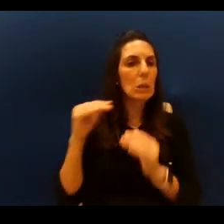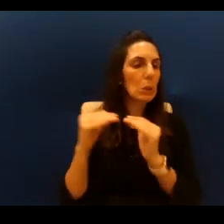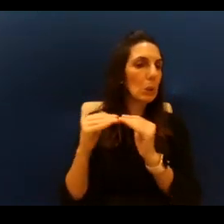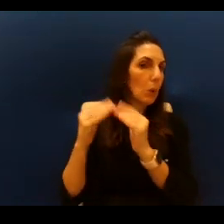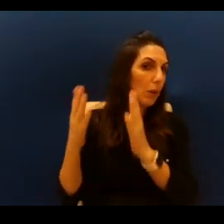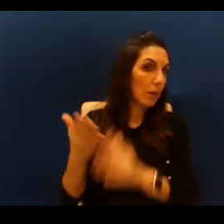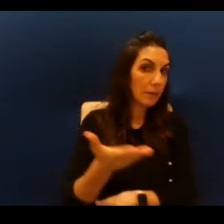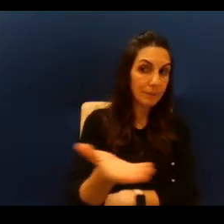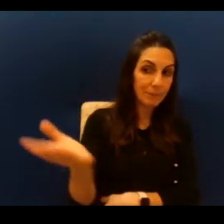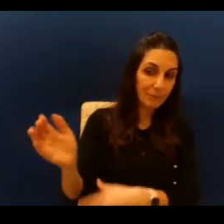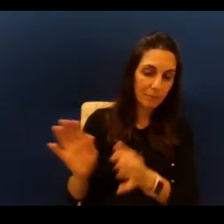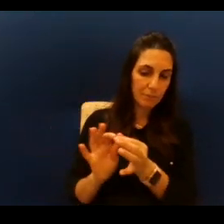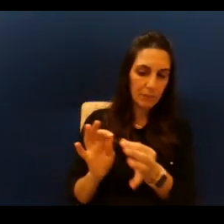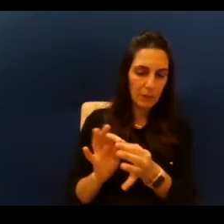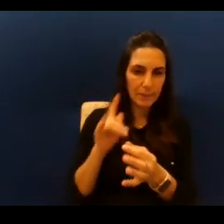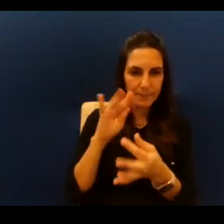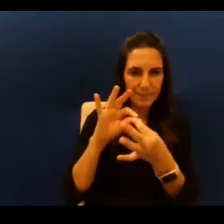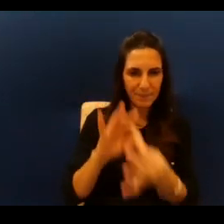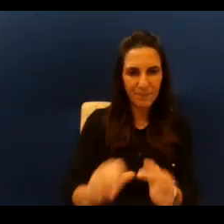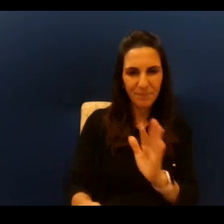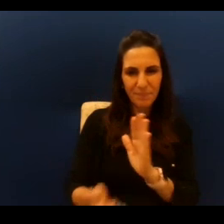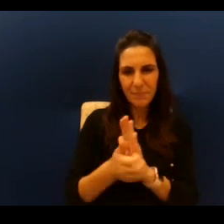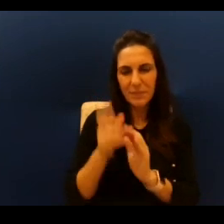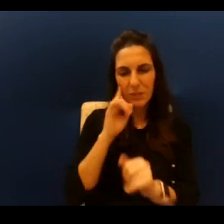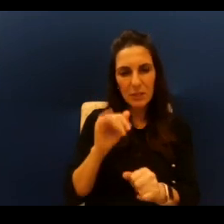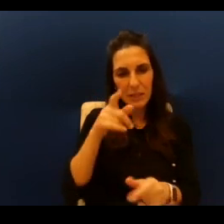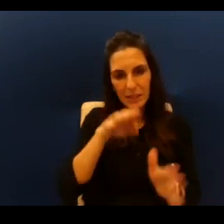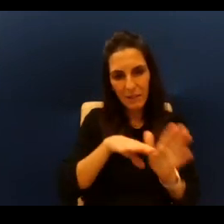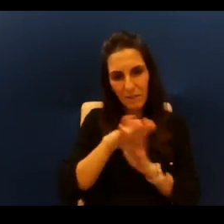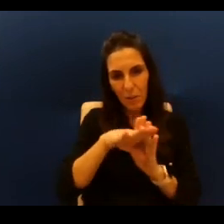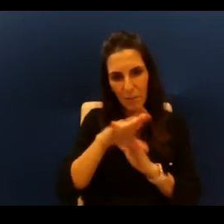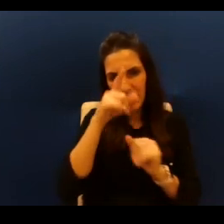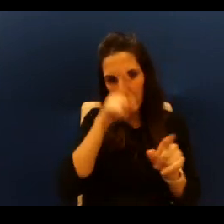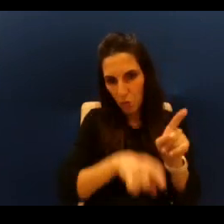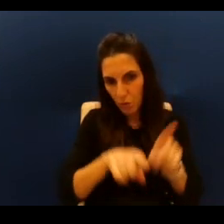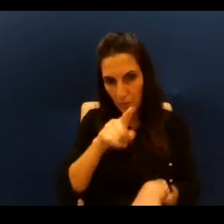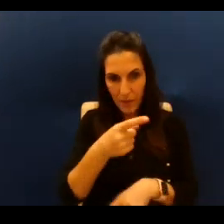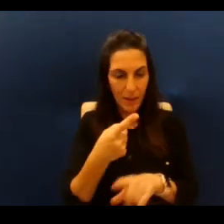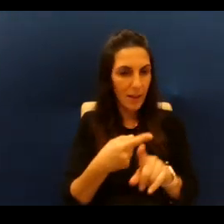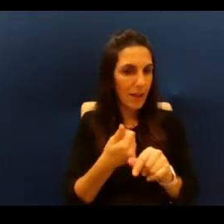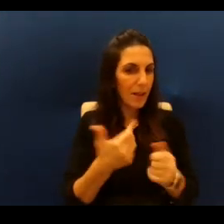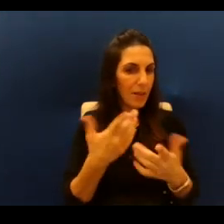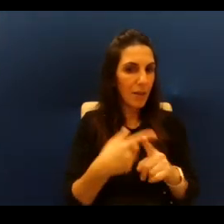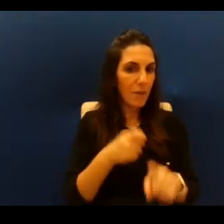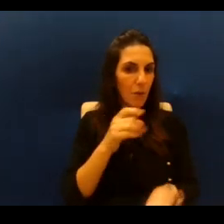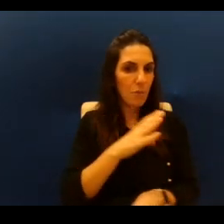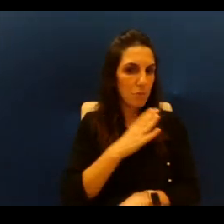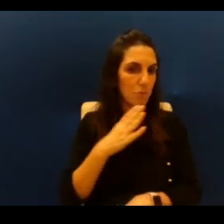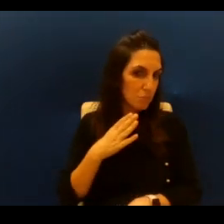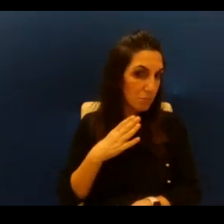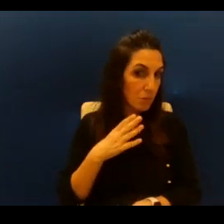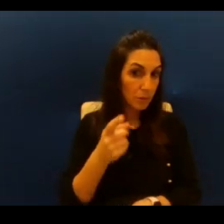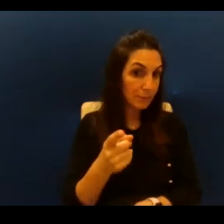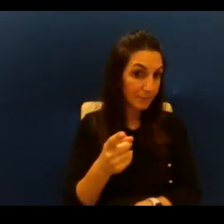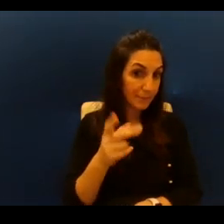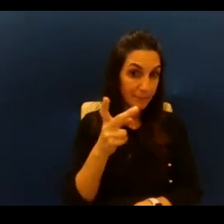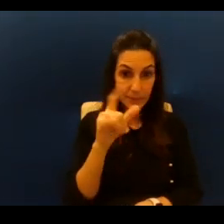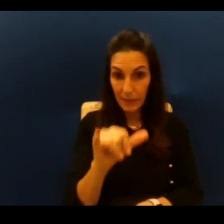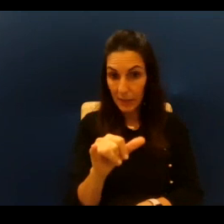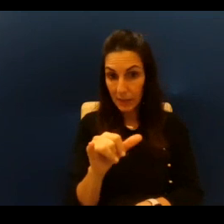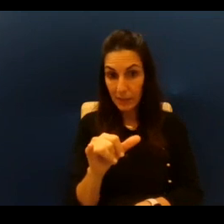or comments about this amendment to the development agreement? Anything from Board Member Kelly, Turkin? All right, Vice